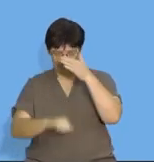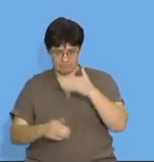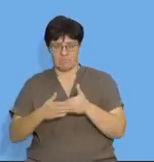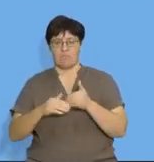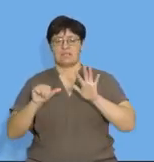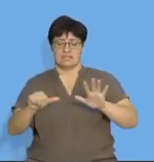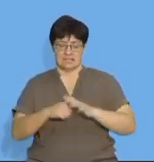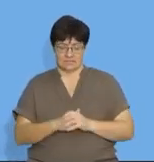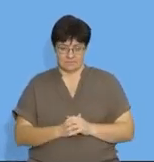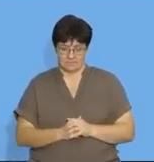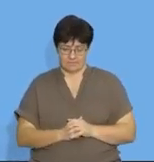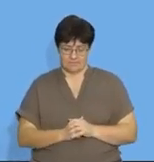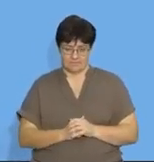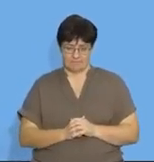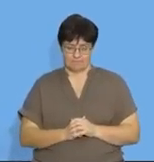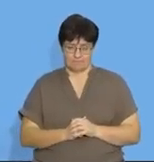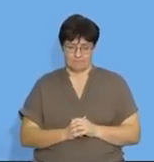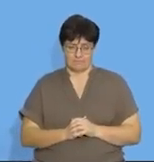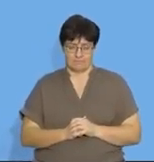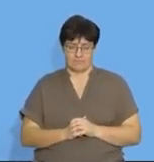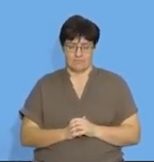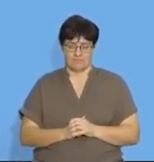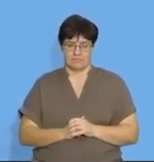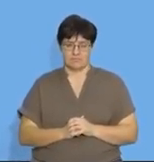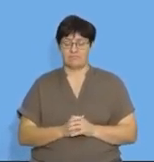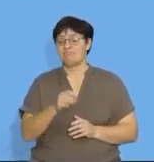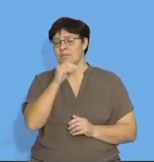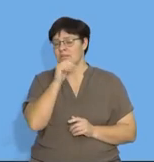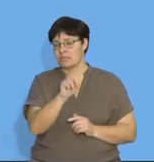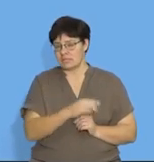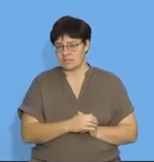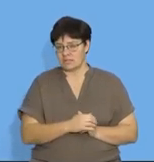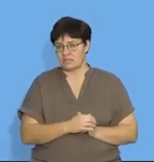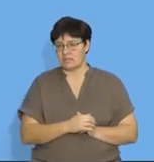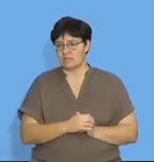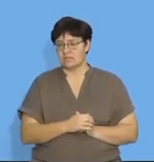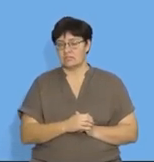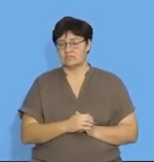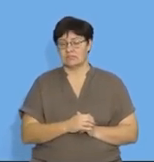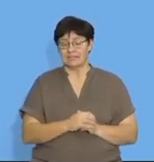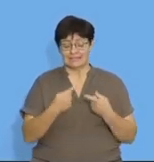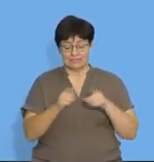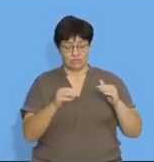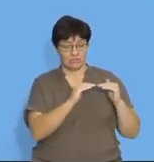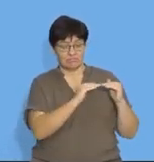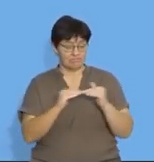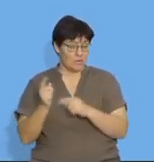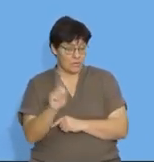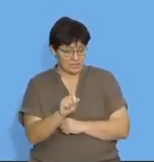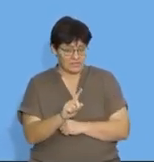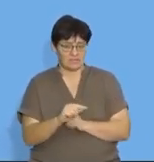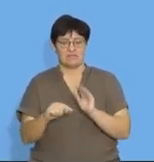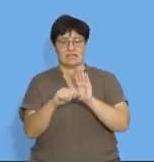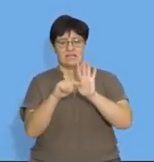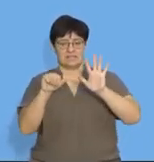I subtracted 6 again. So, this means that the common difference is in